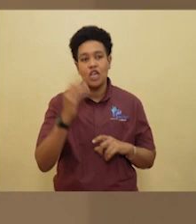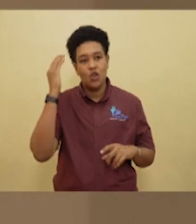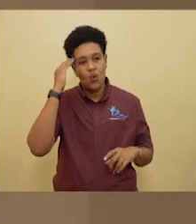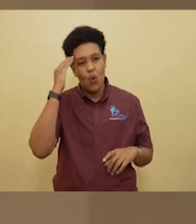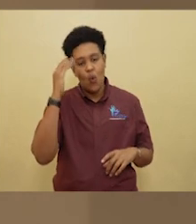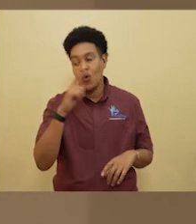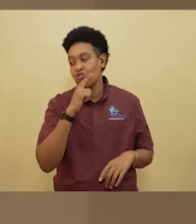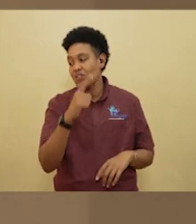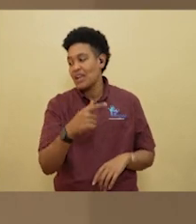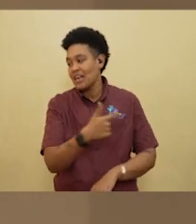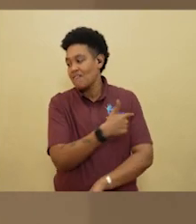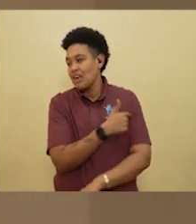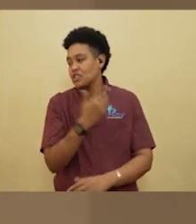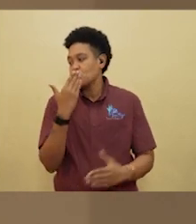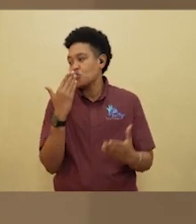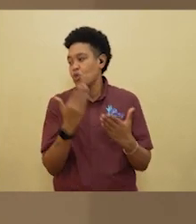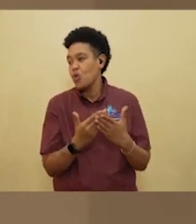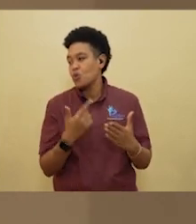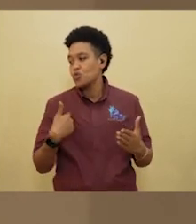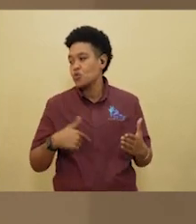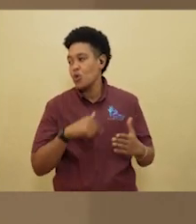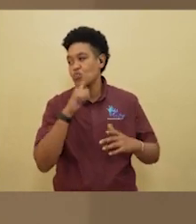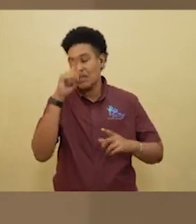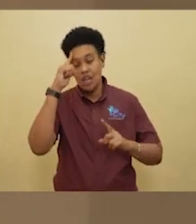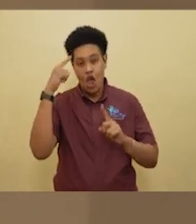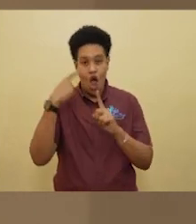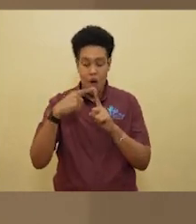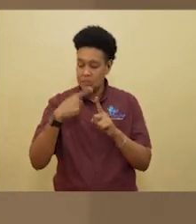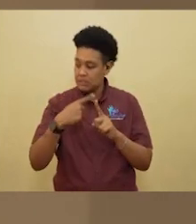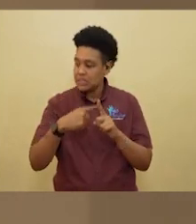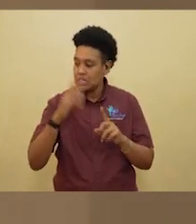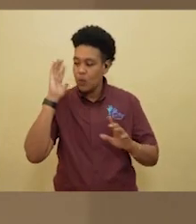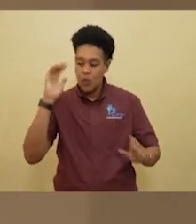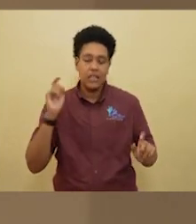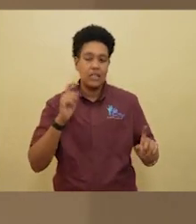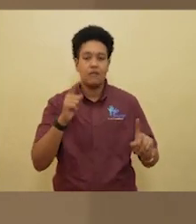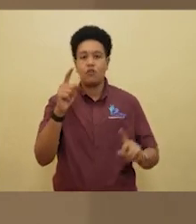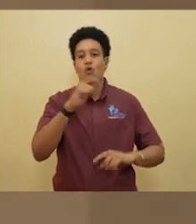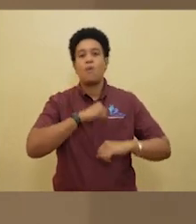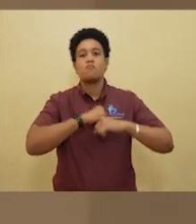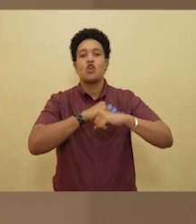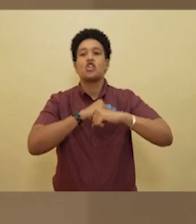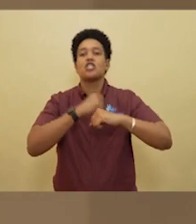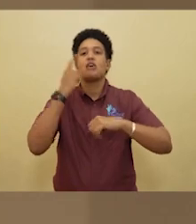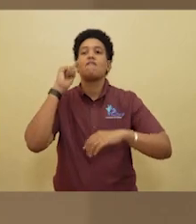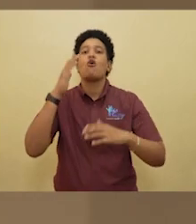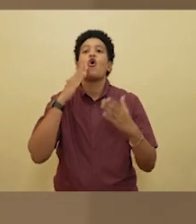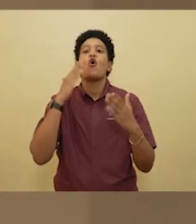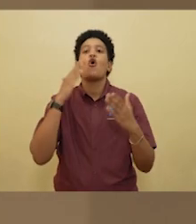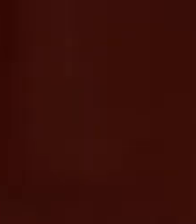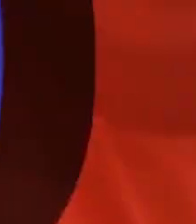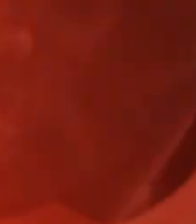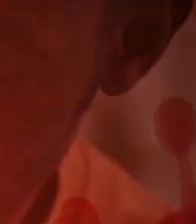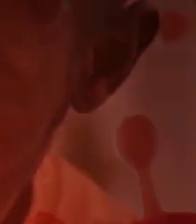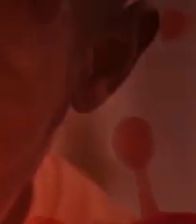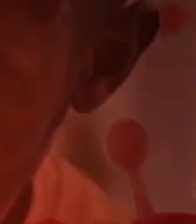vaccine is good, so we are optimistic that it will give you protection for a good while.